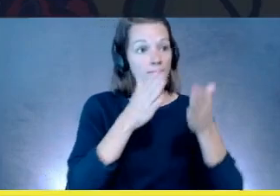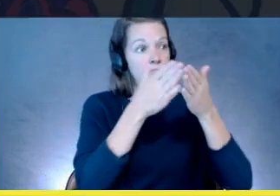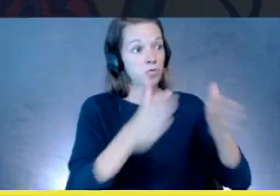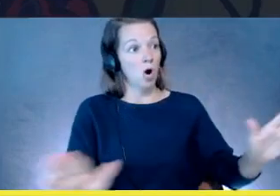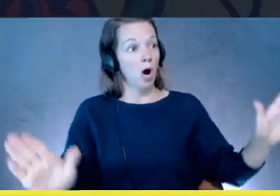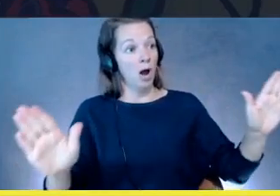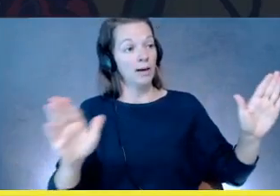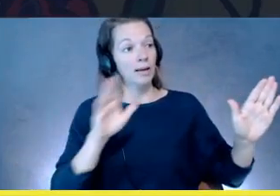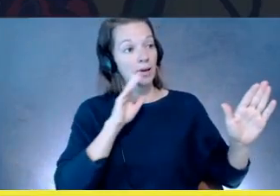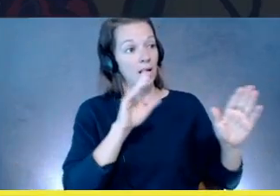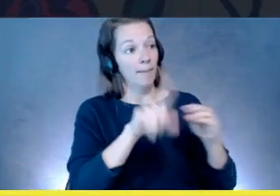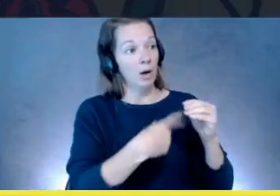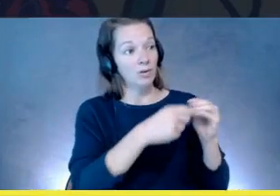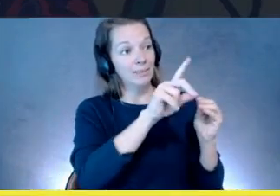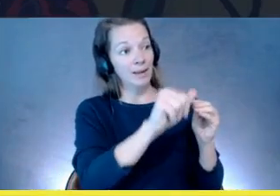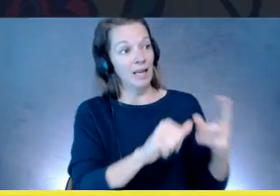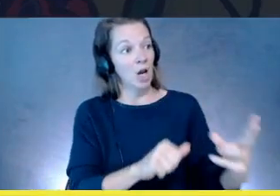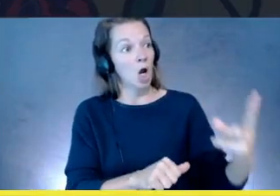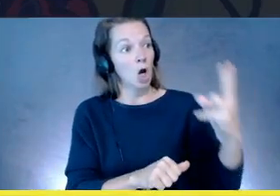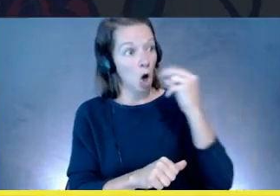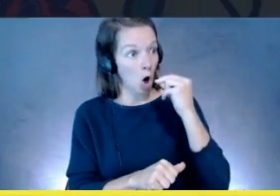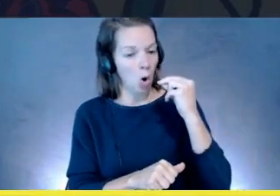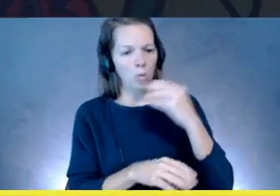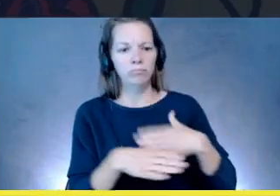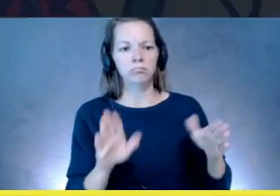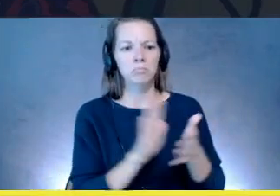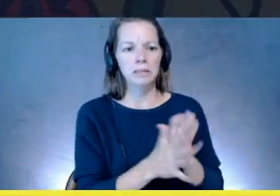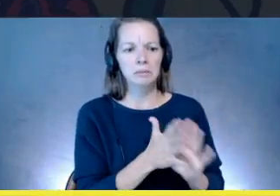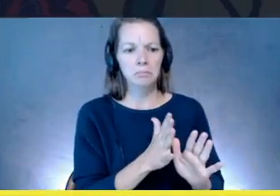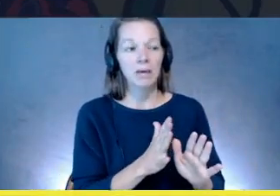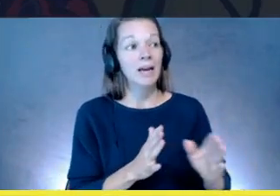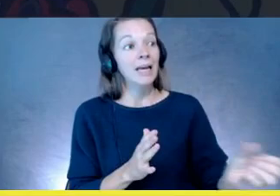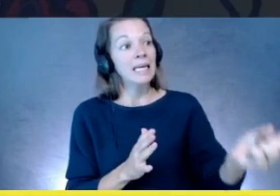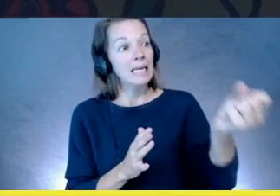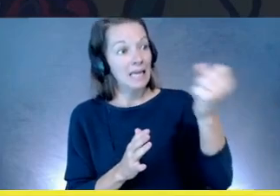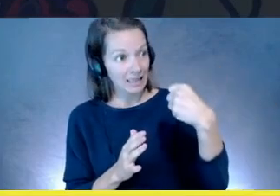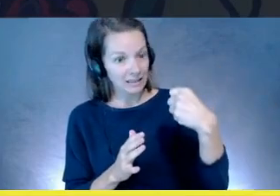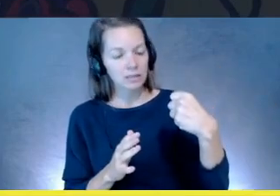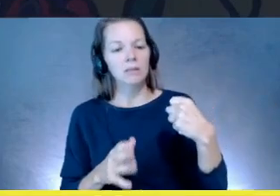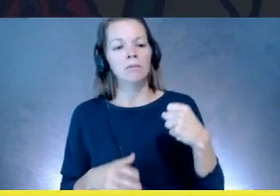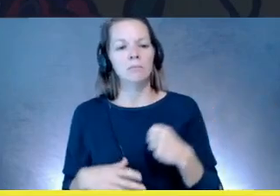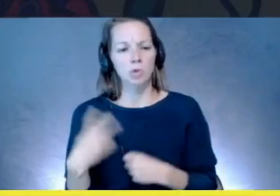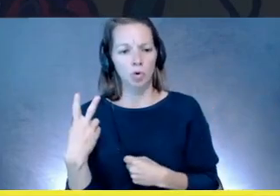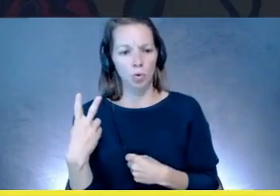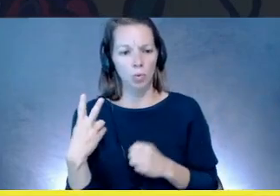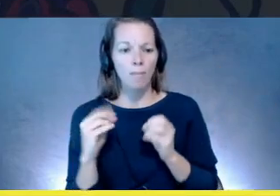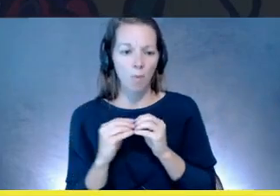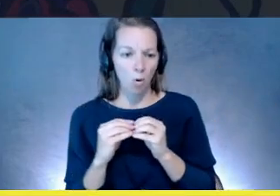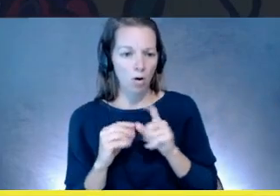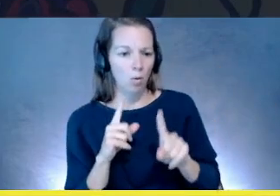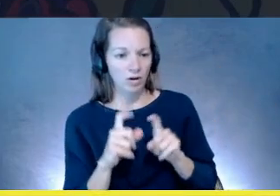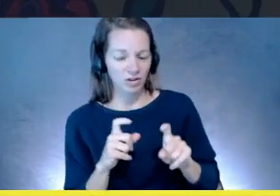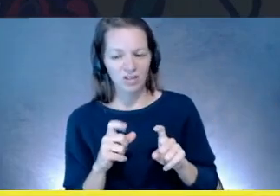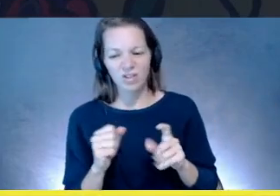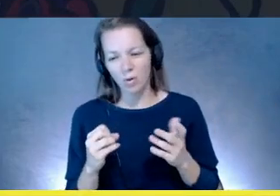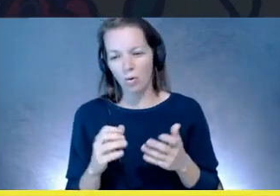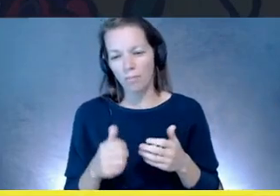the end of the question. If they say yes, then there are 2 follow-up questions. So for the majority of people, it would only be 1 added